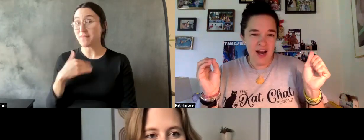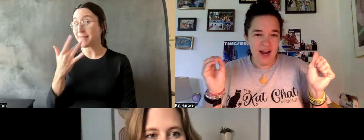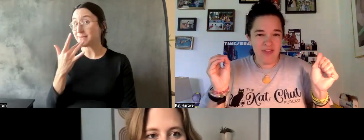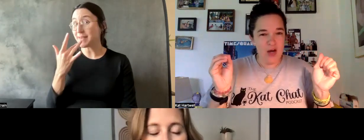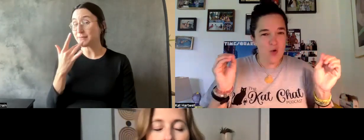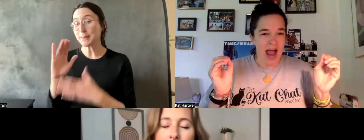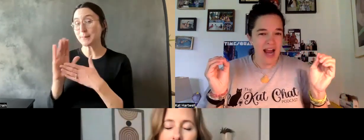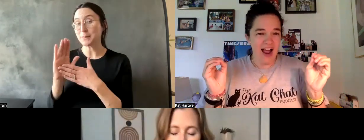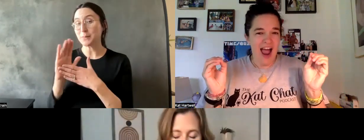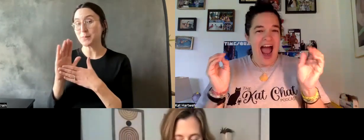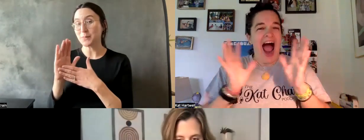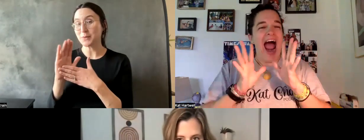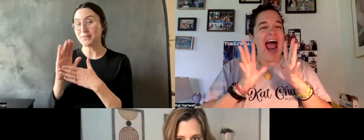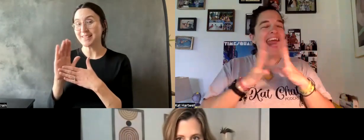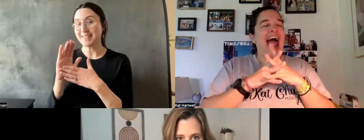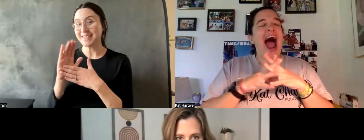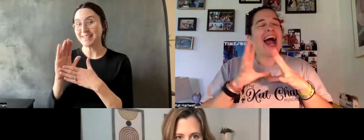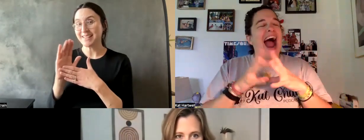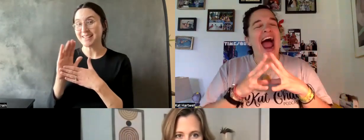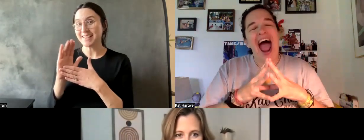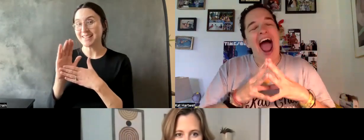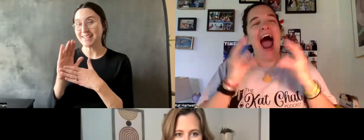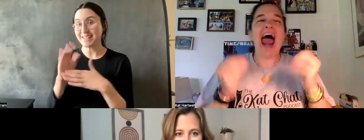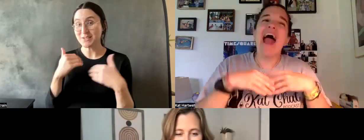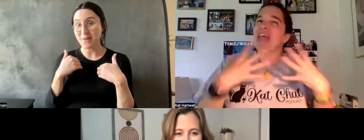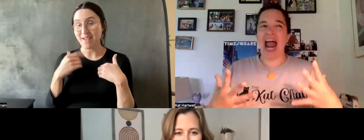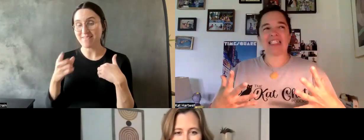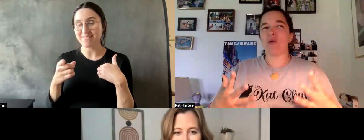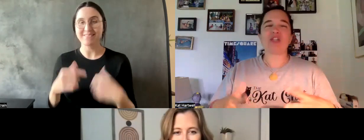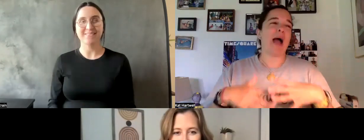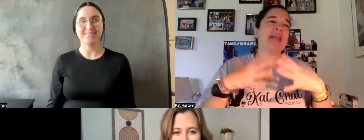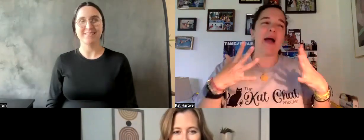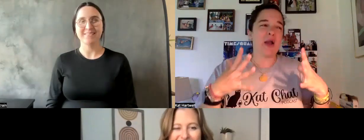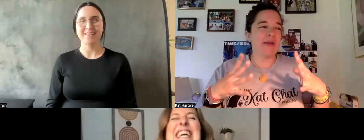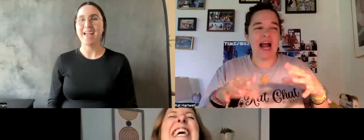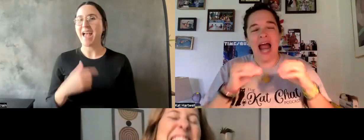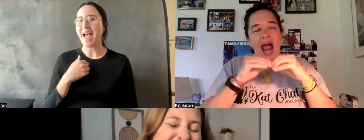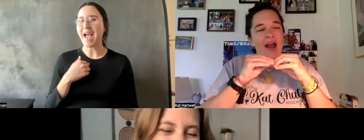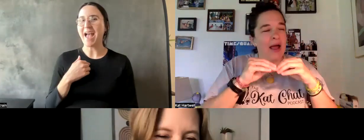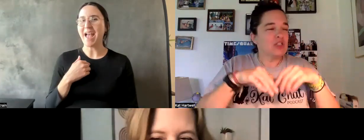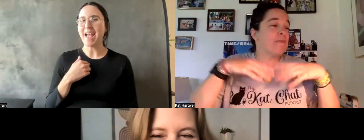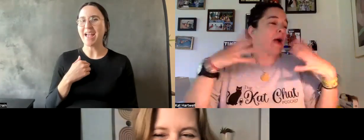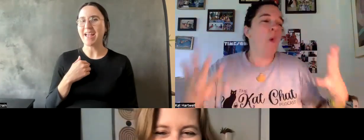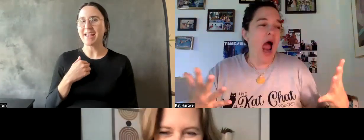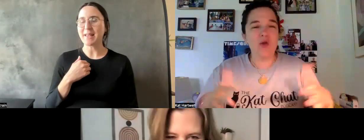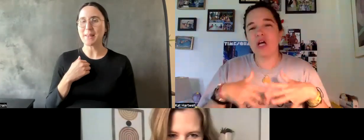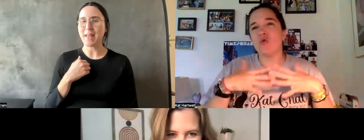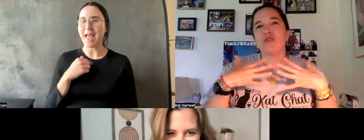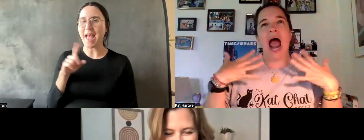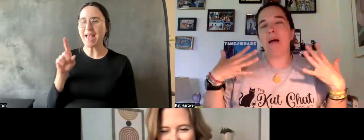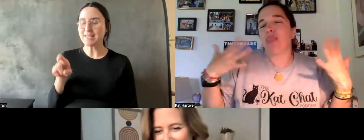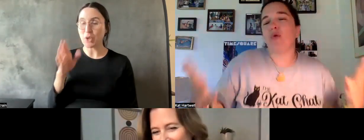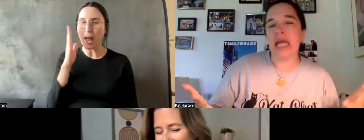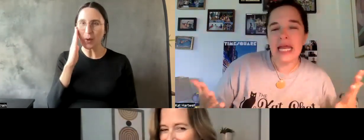movie that Oh, like I I, I have to ask this question. I'm not gonna count to pick one. Go